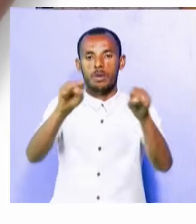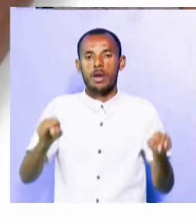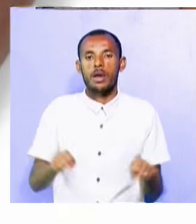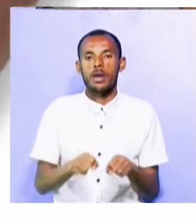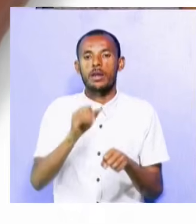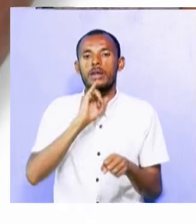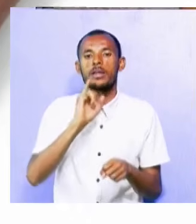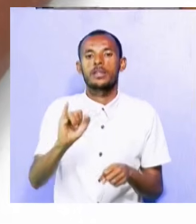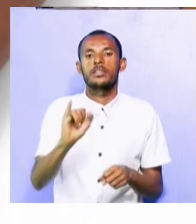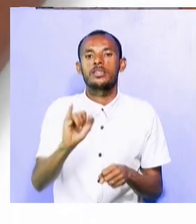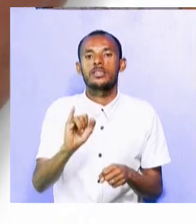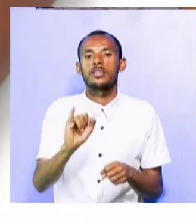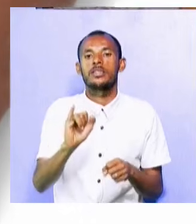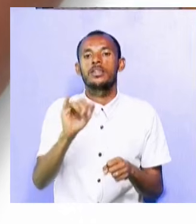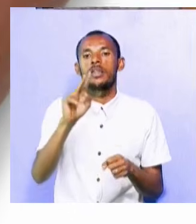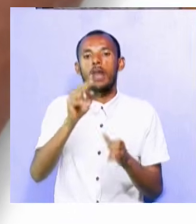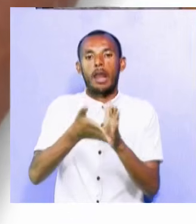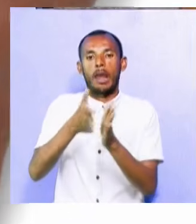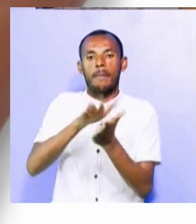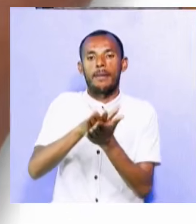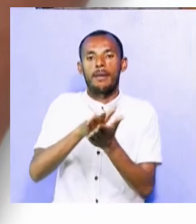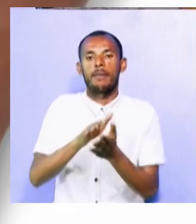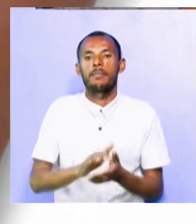is doubled,